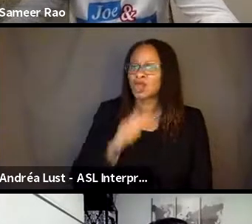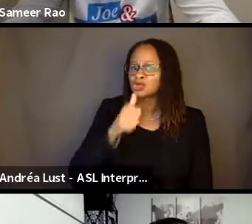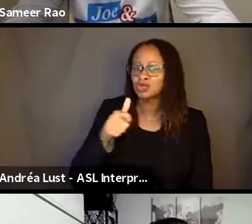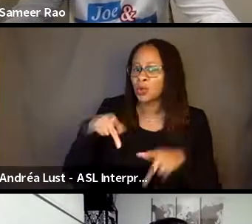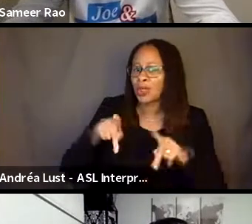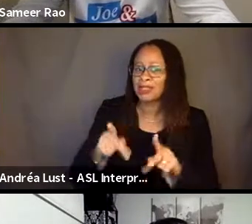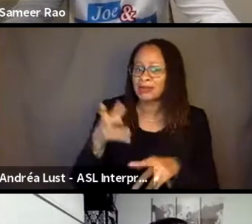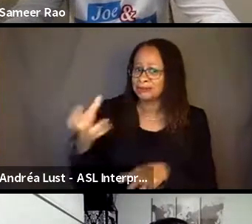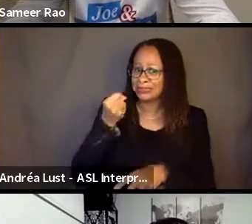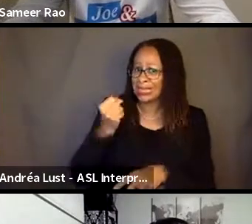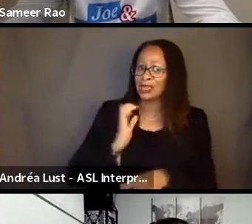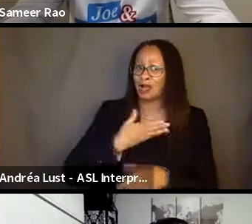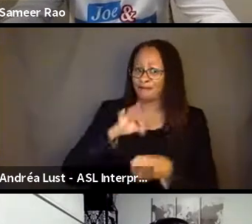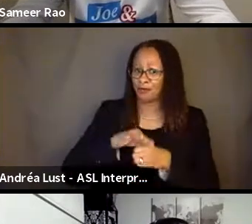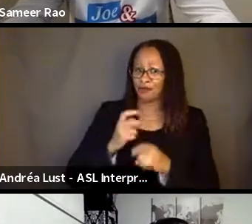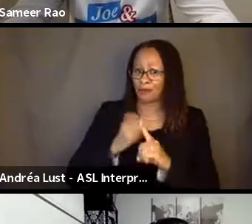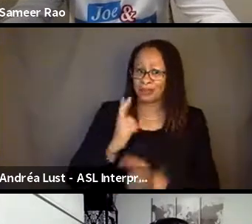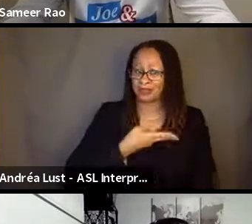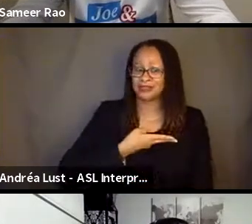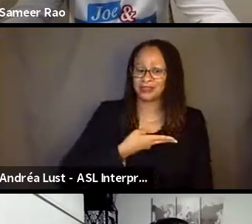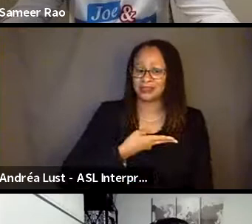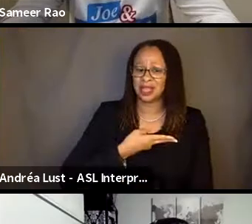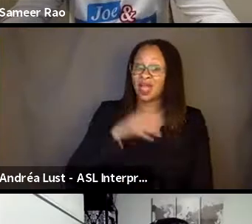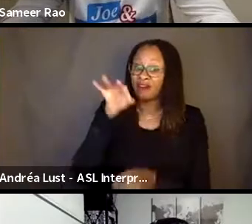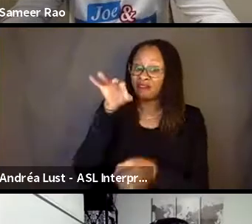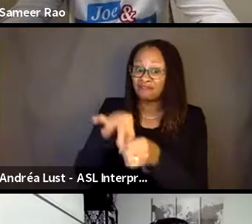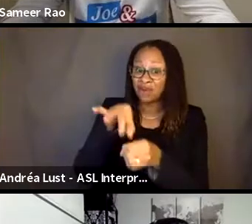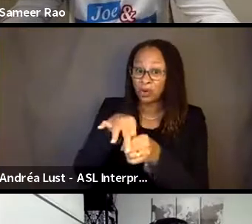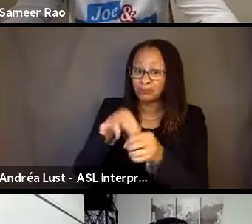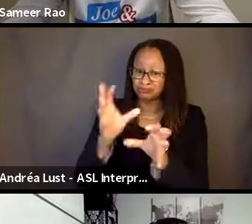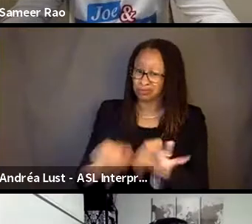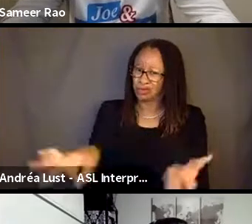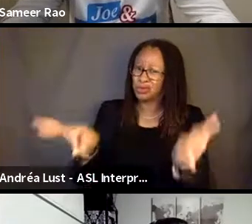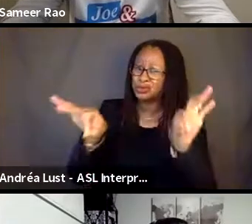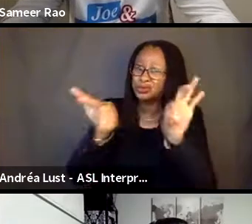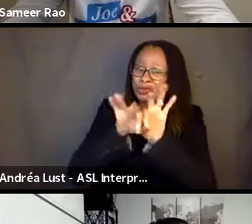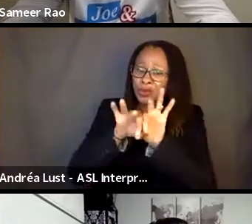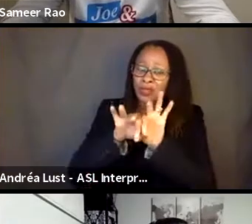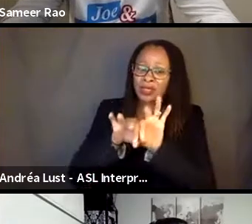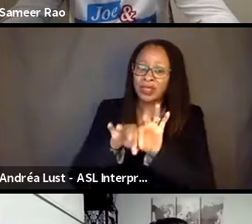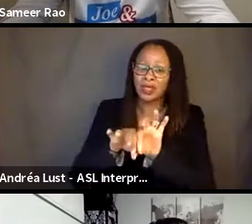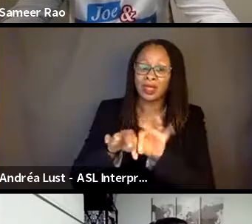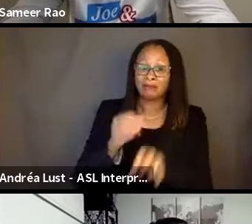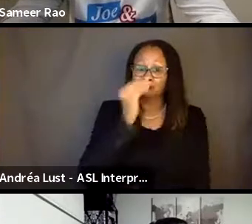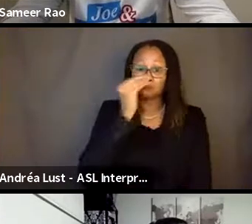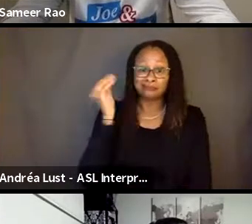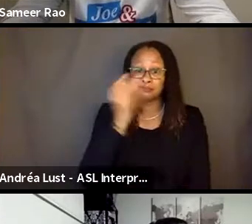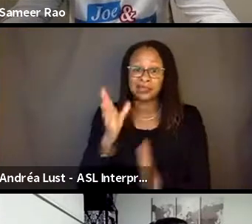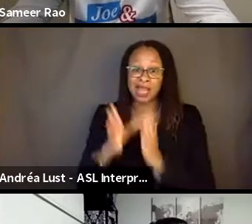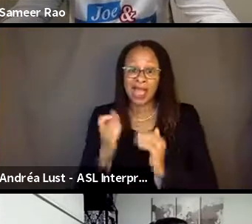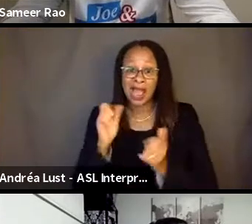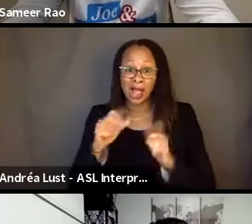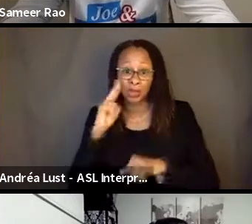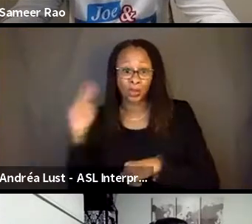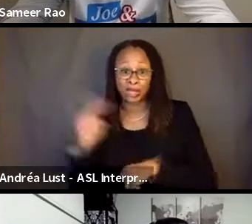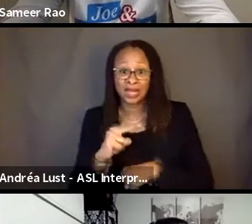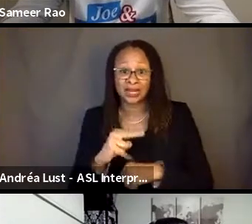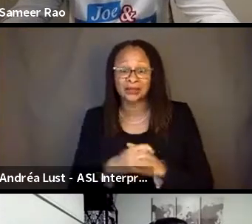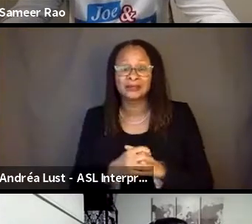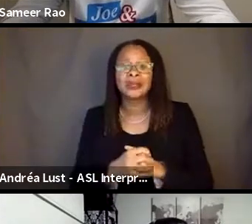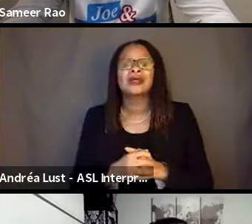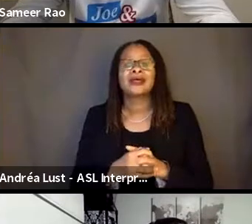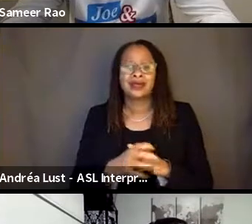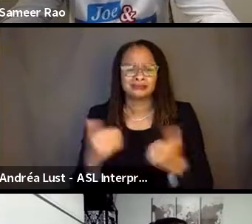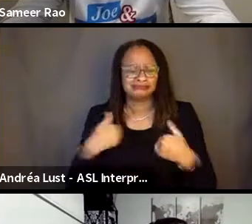votes away from us. Voting is crucial, and I don't give a damn how you look at it. There